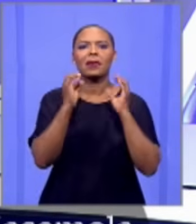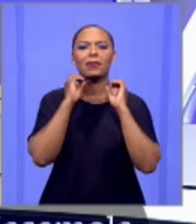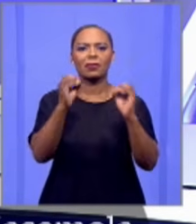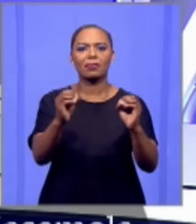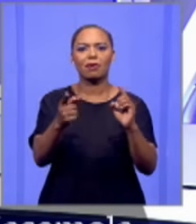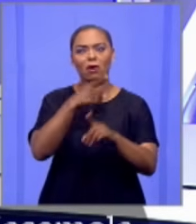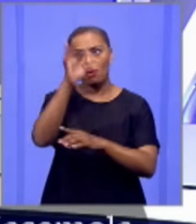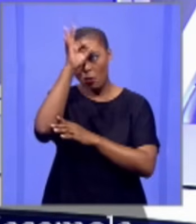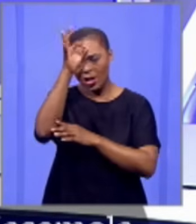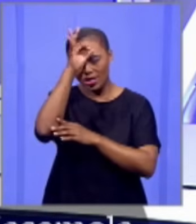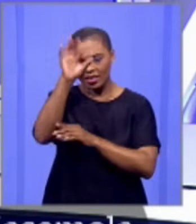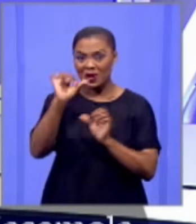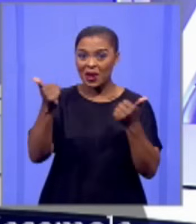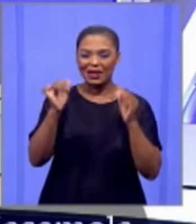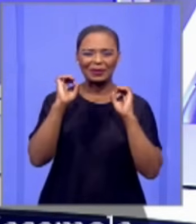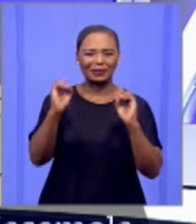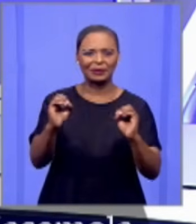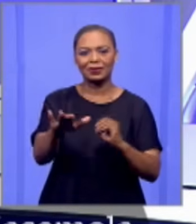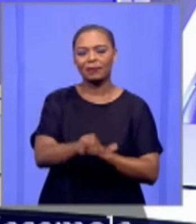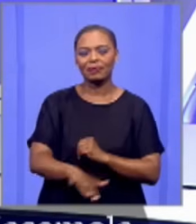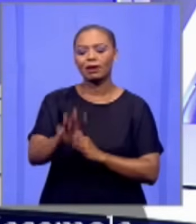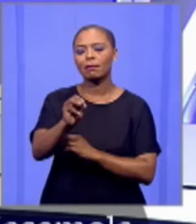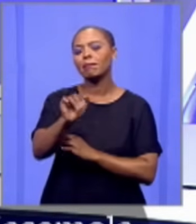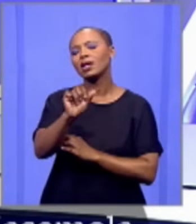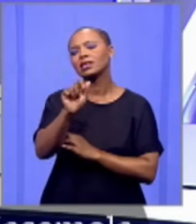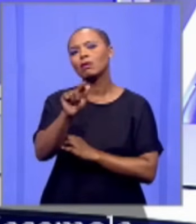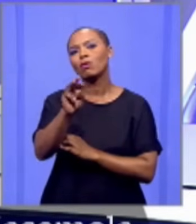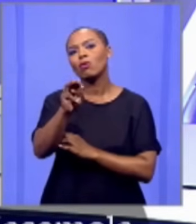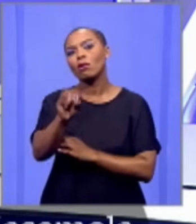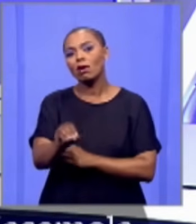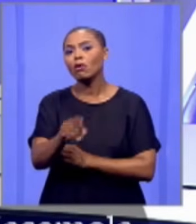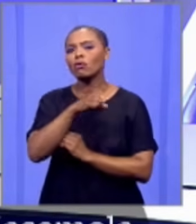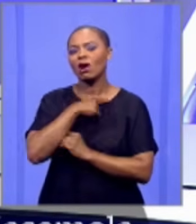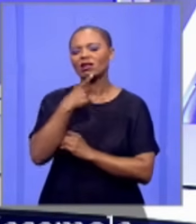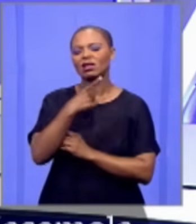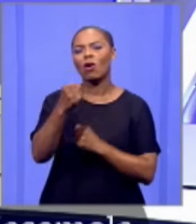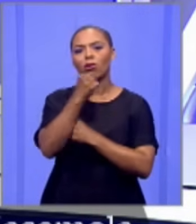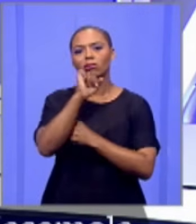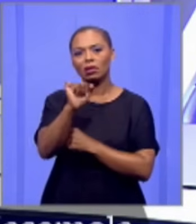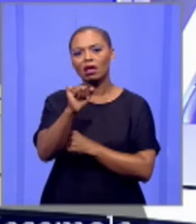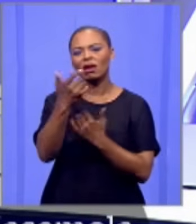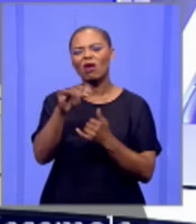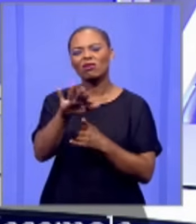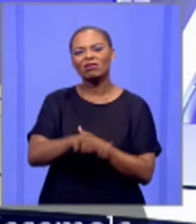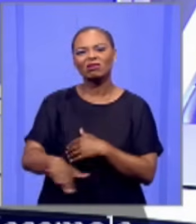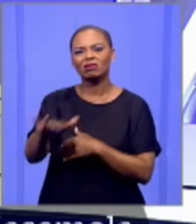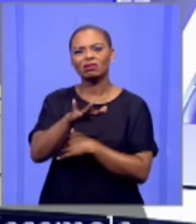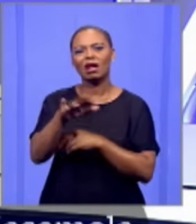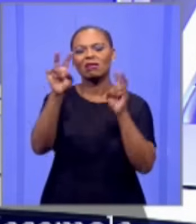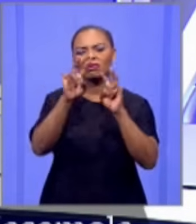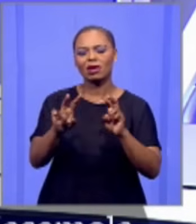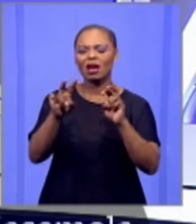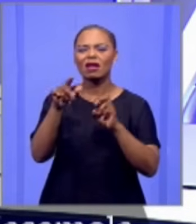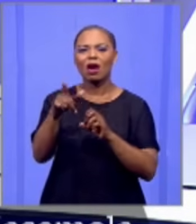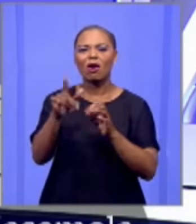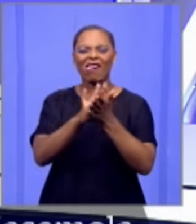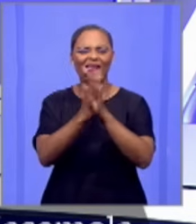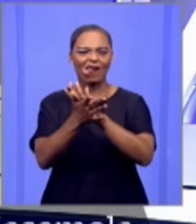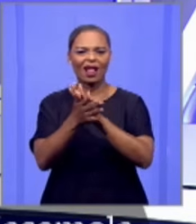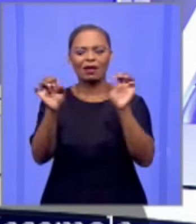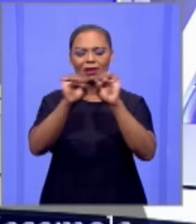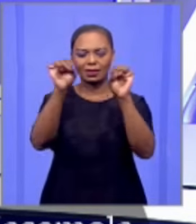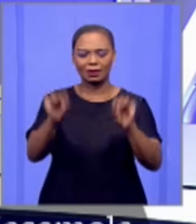sa maphodisa sa ga Masemola. Seo ka ge setešhe se senyane sa go fehla mohlagase seo se senyegilego ngwagola